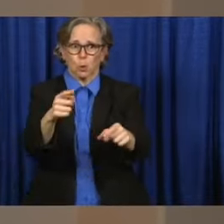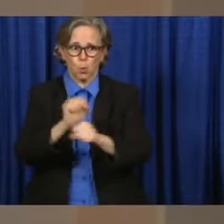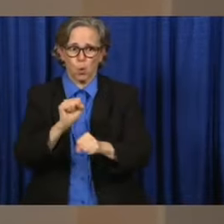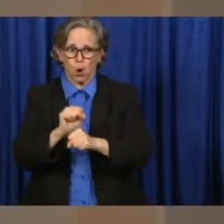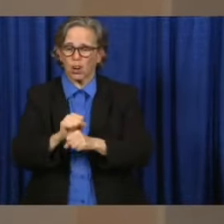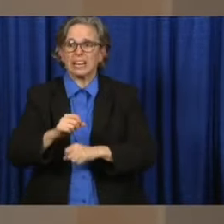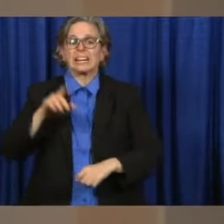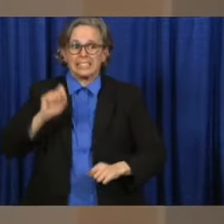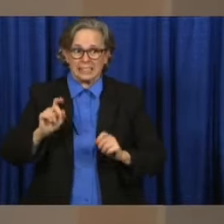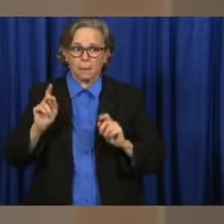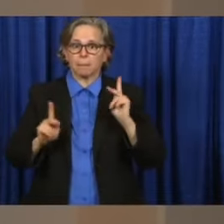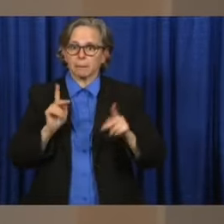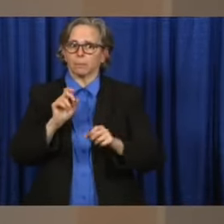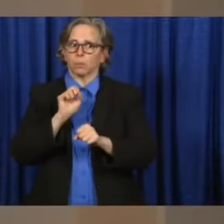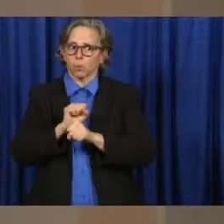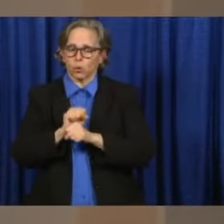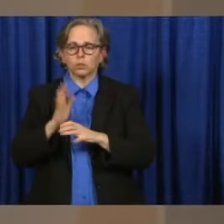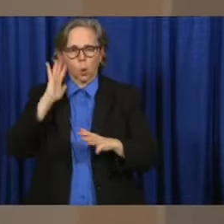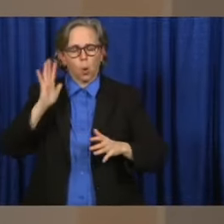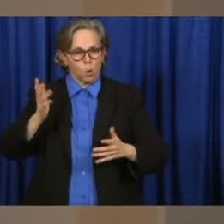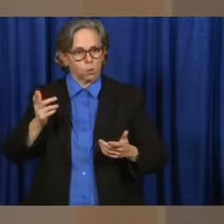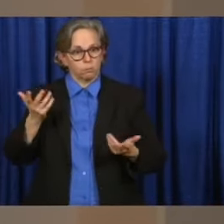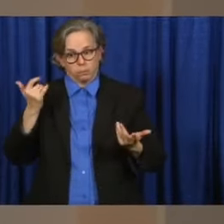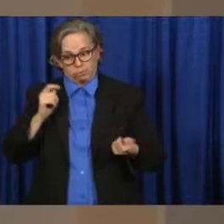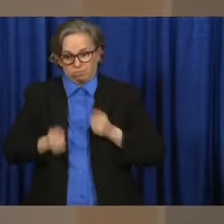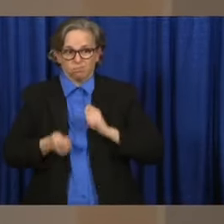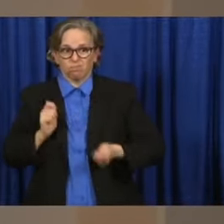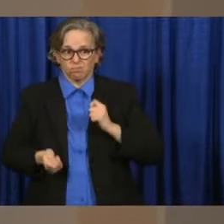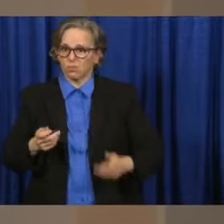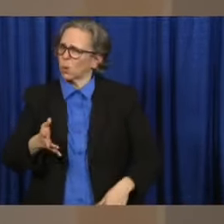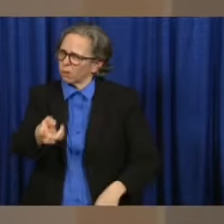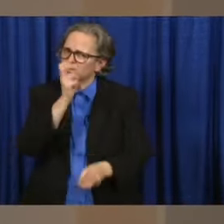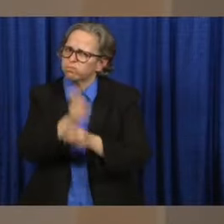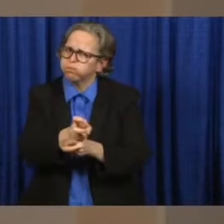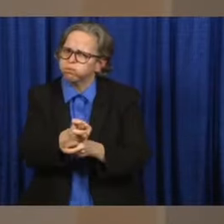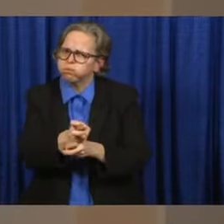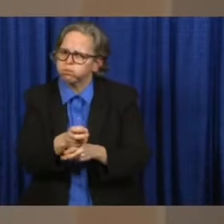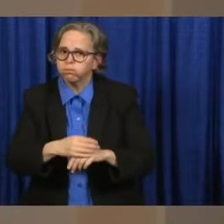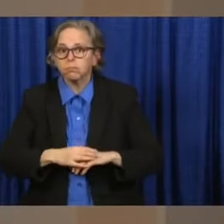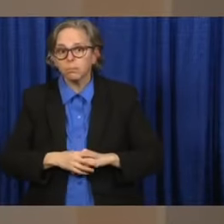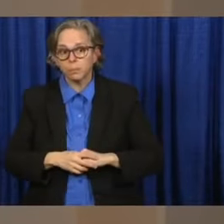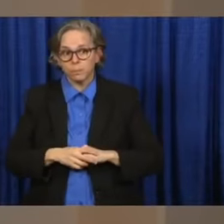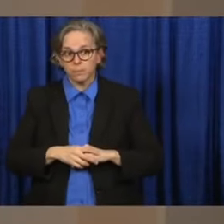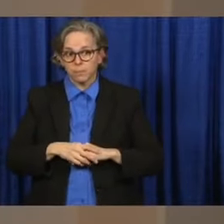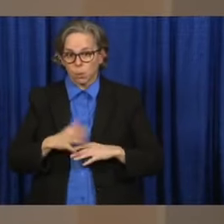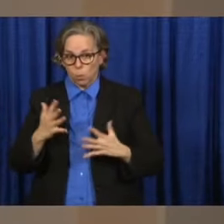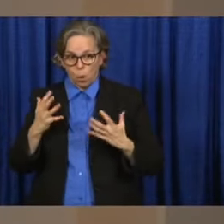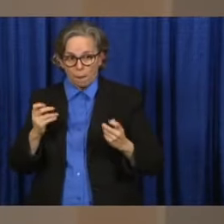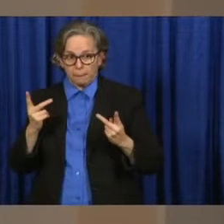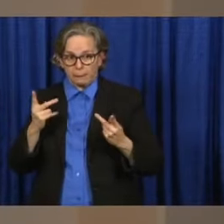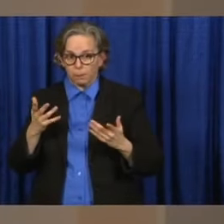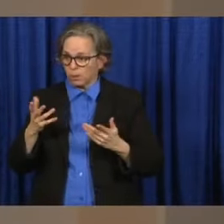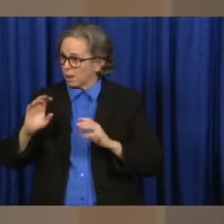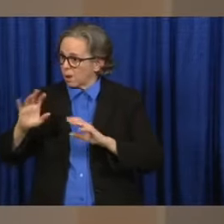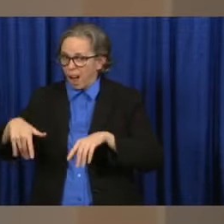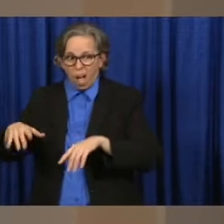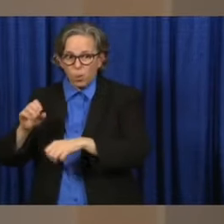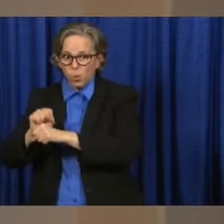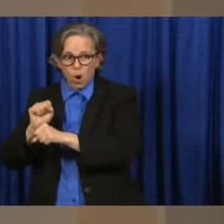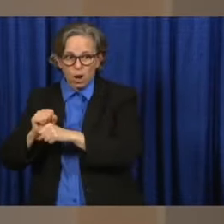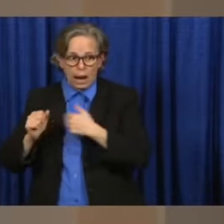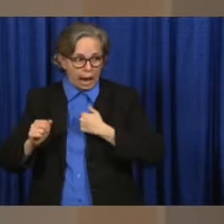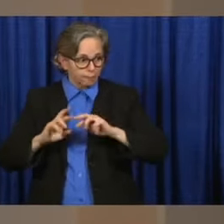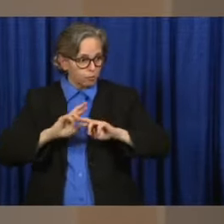this. Look, this is a tough one because we want people who are out of work to have the resources that they